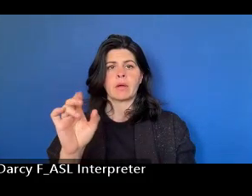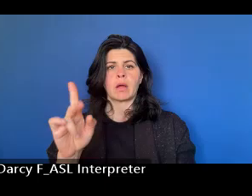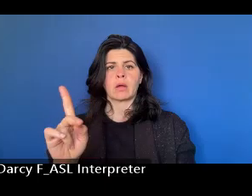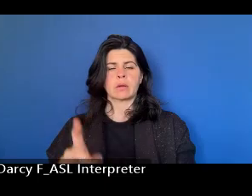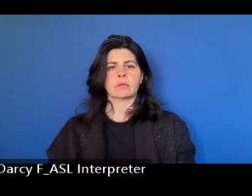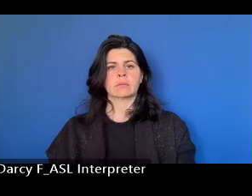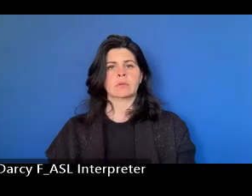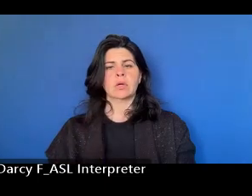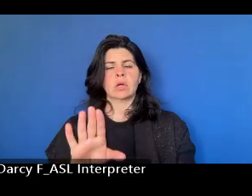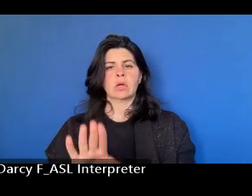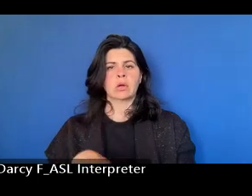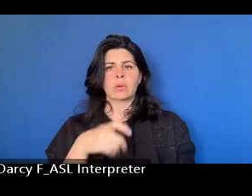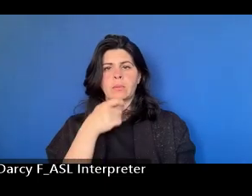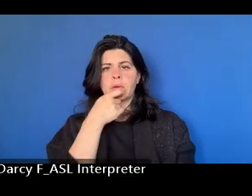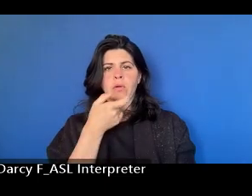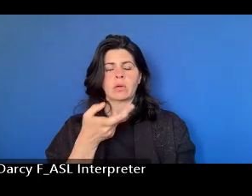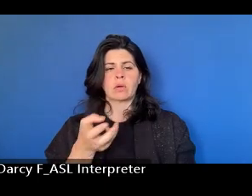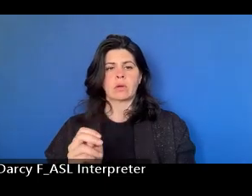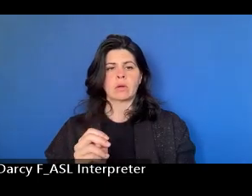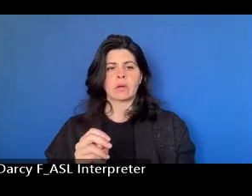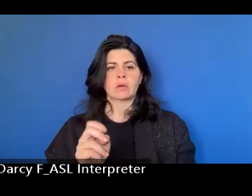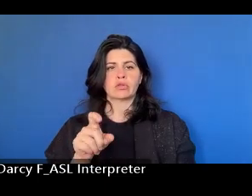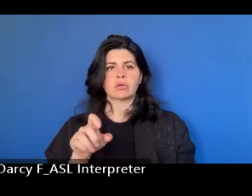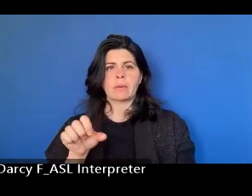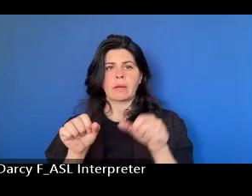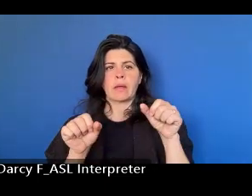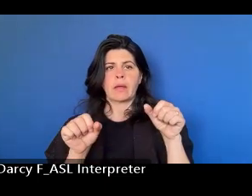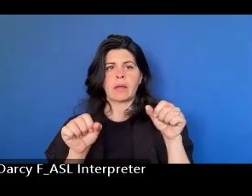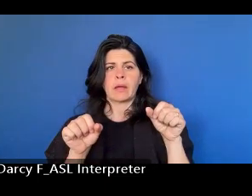Your mic is enabled. You should be able to turn your,